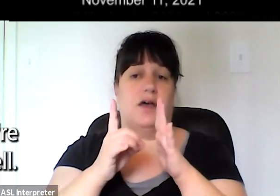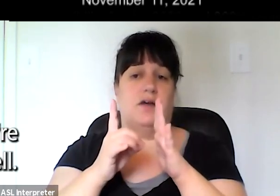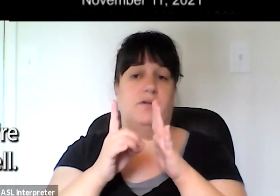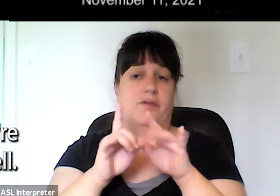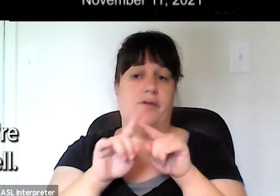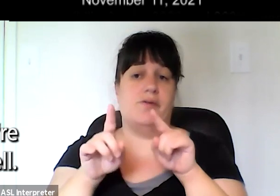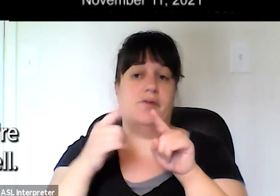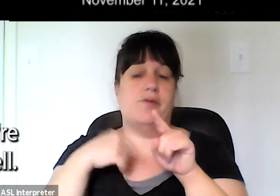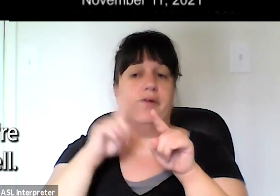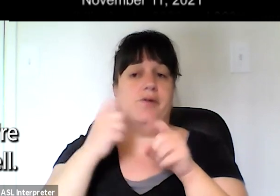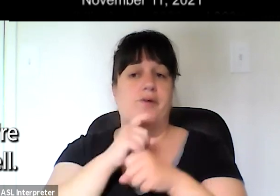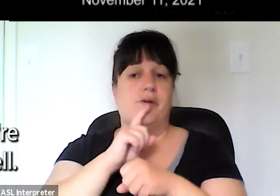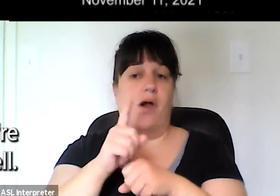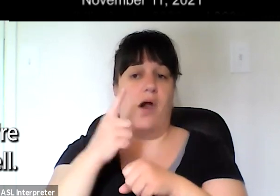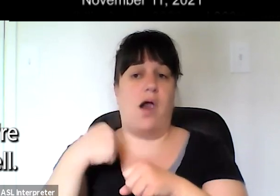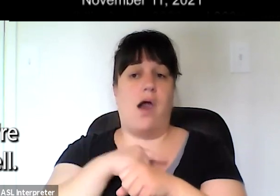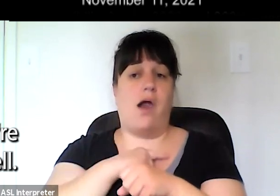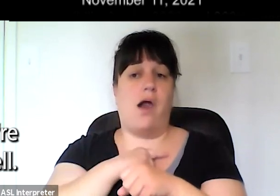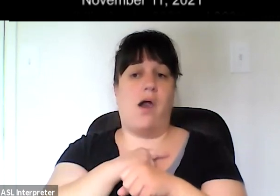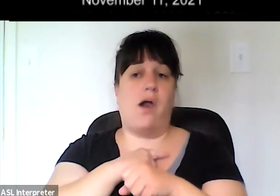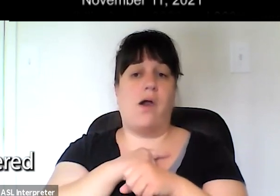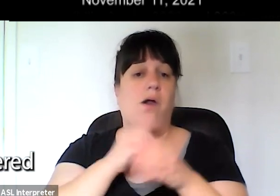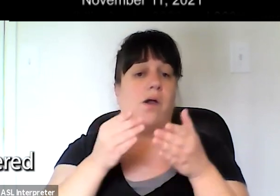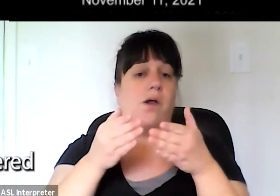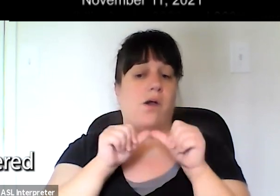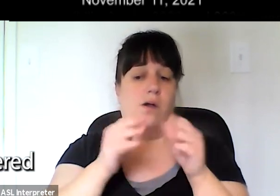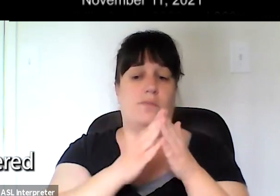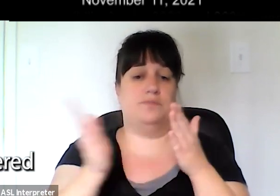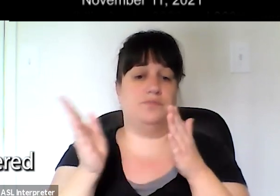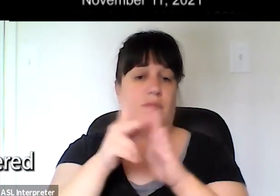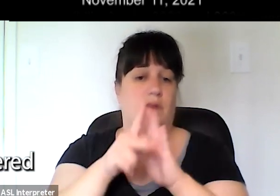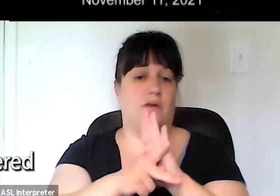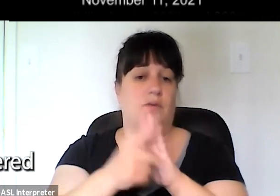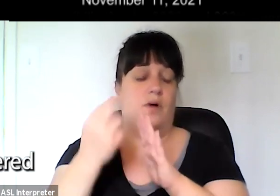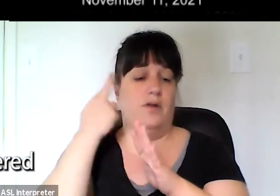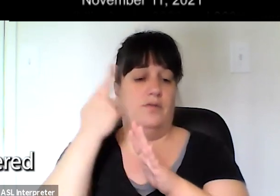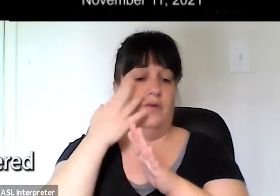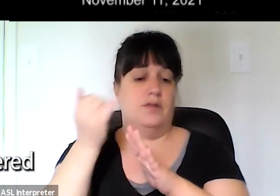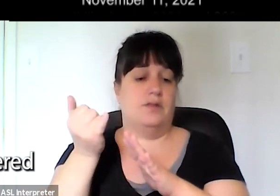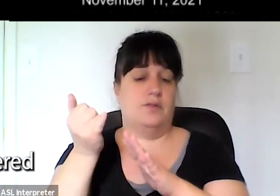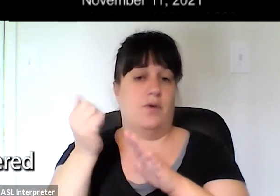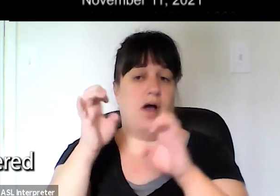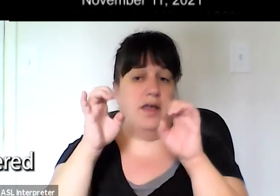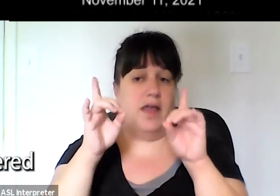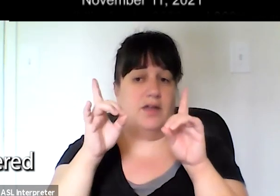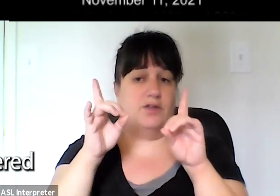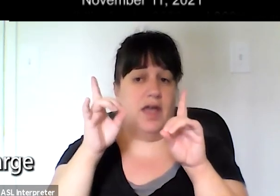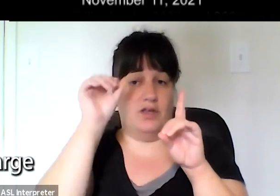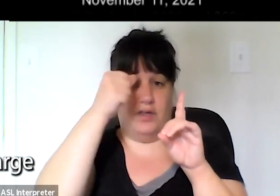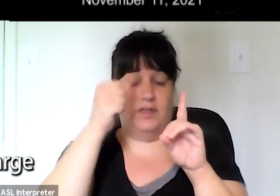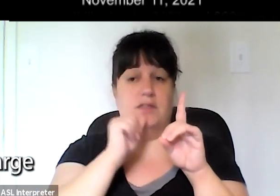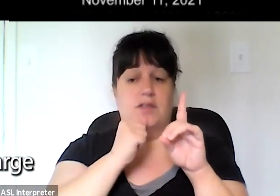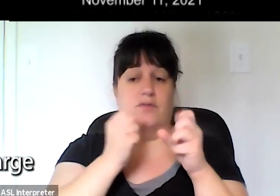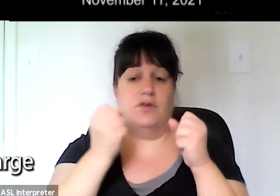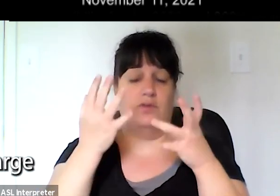but we need to make sure that we're also doing this across policy as well. I think one of the reasons why the education in India has suffered so